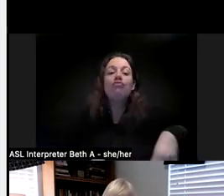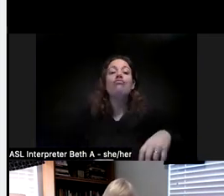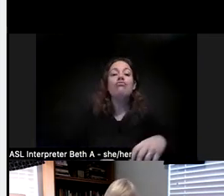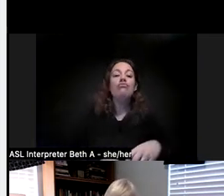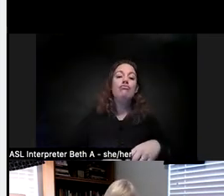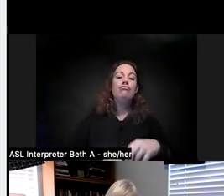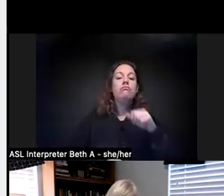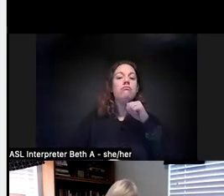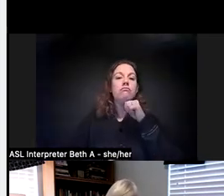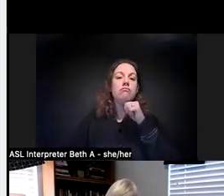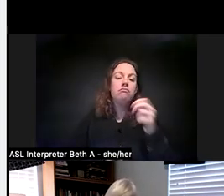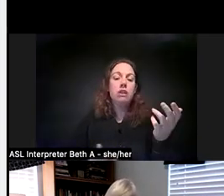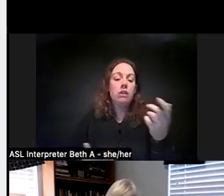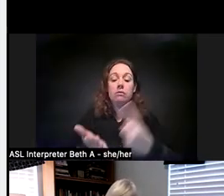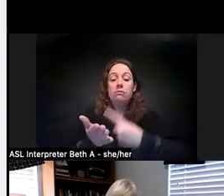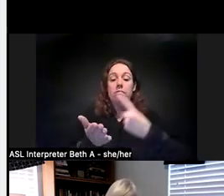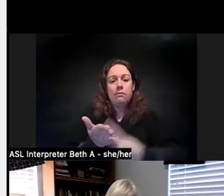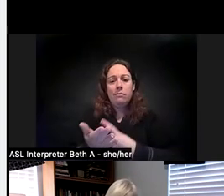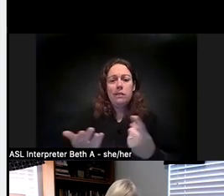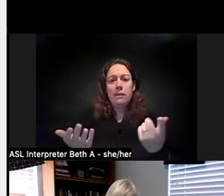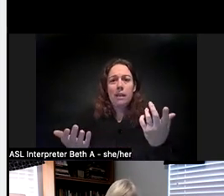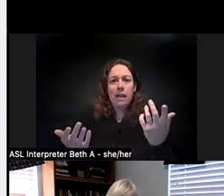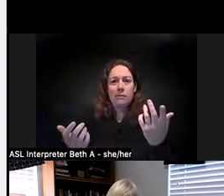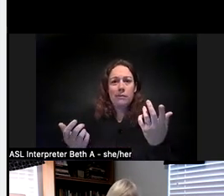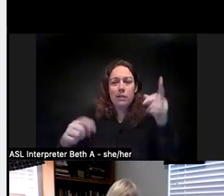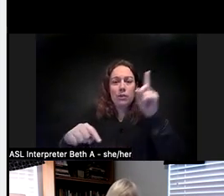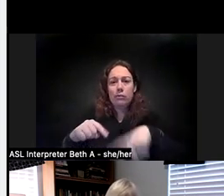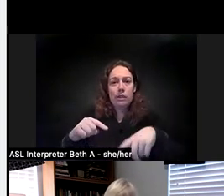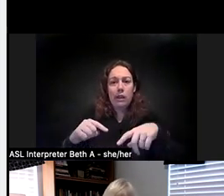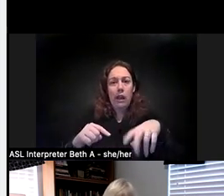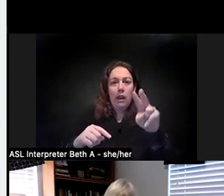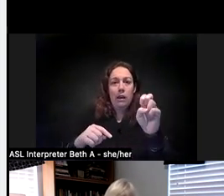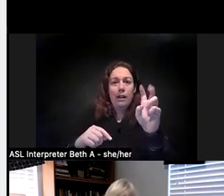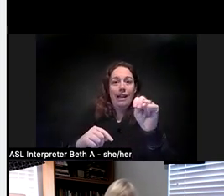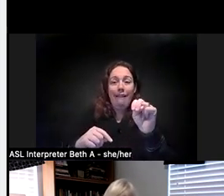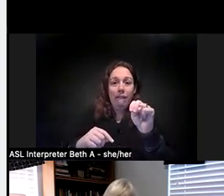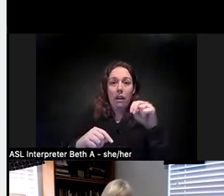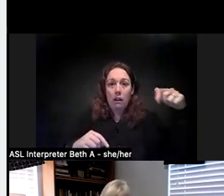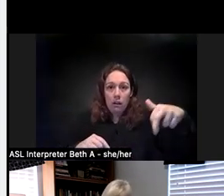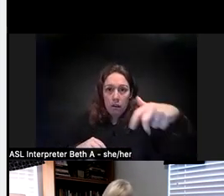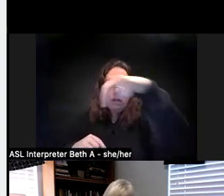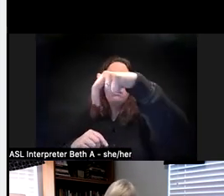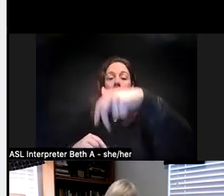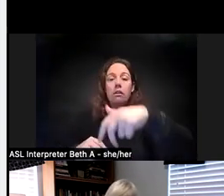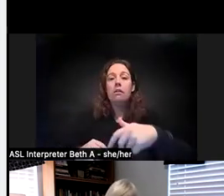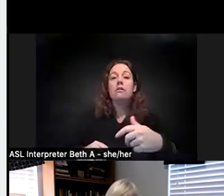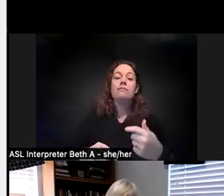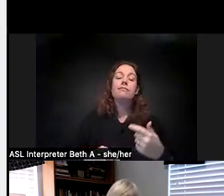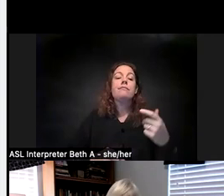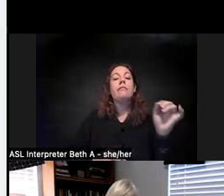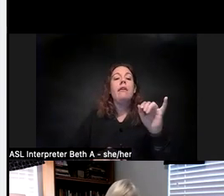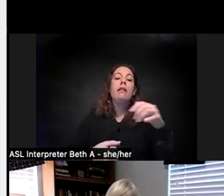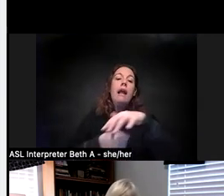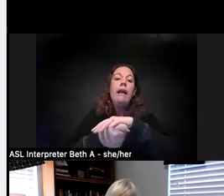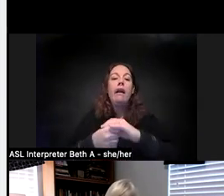or sometimes it's not even getting to the function. So areas of primary function can include